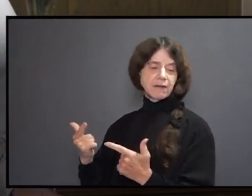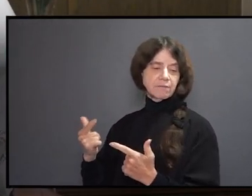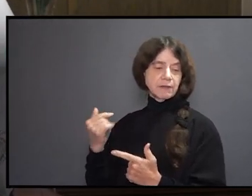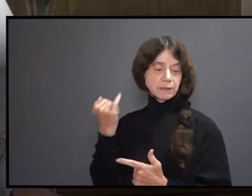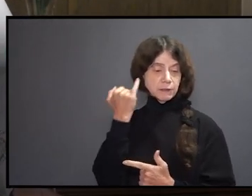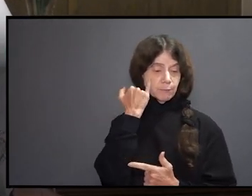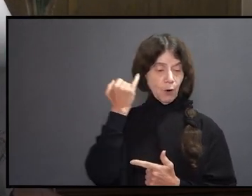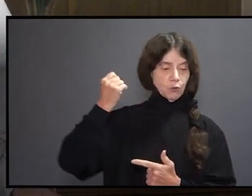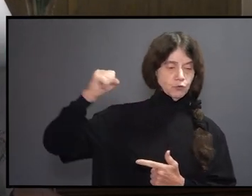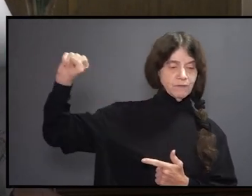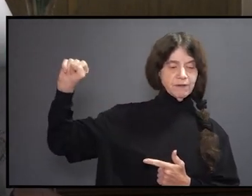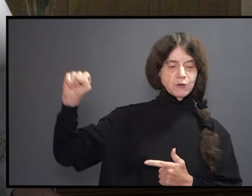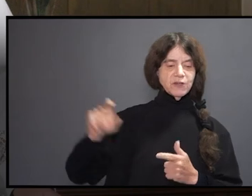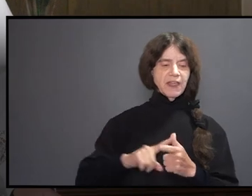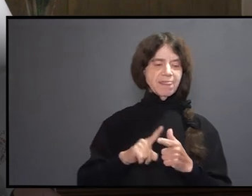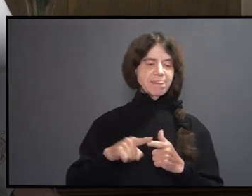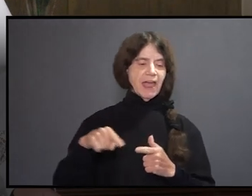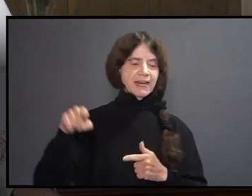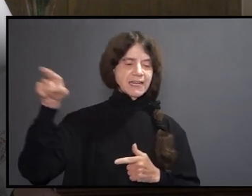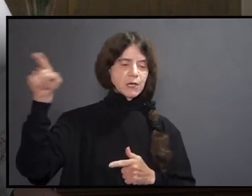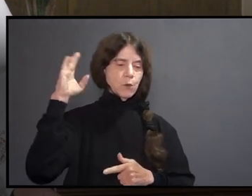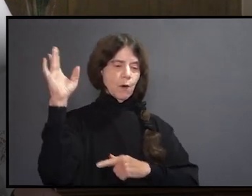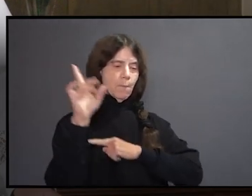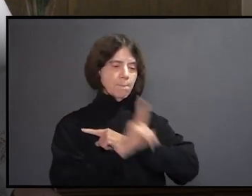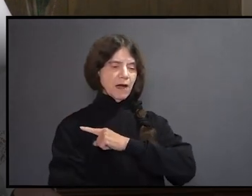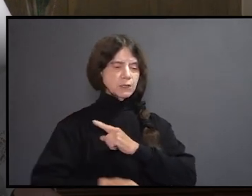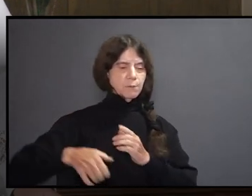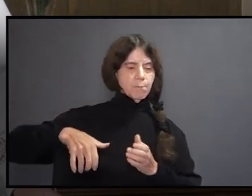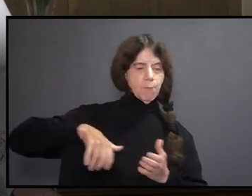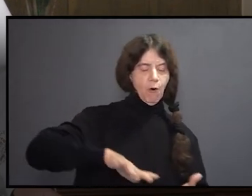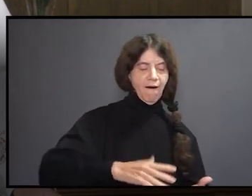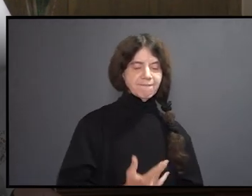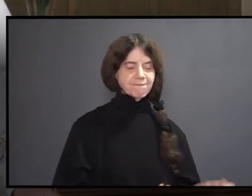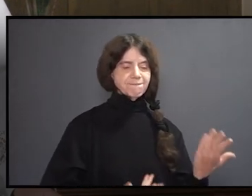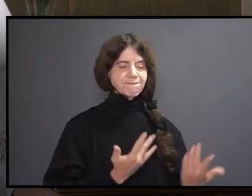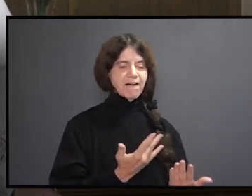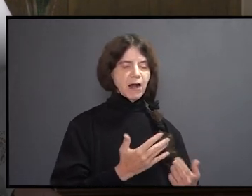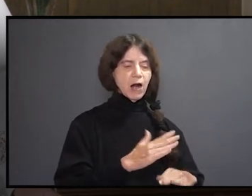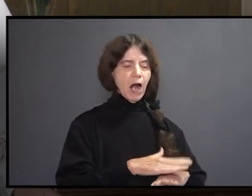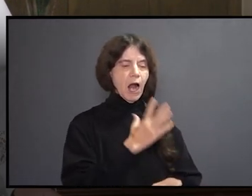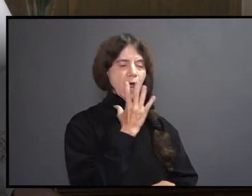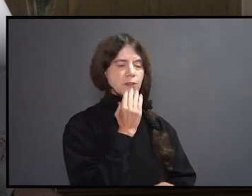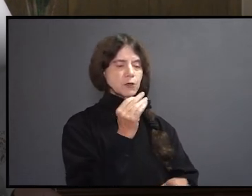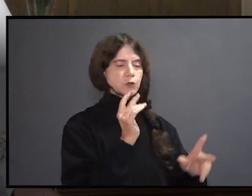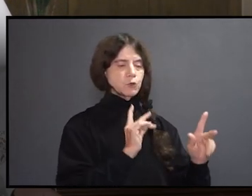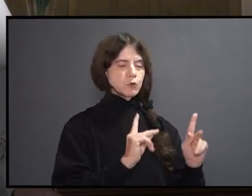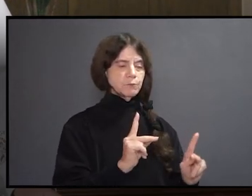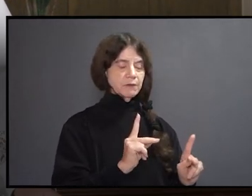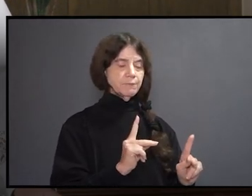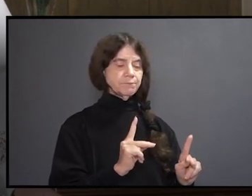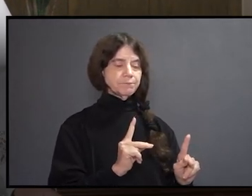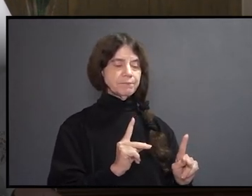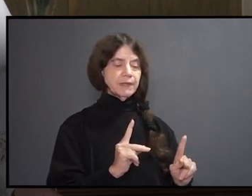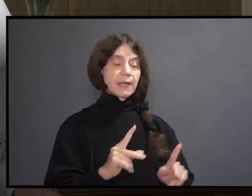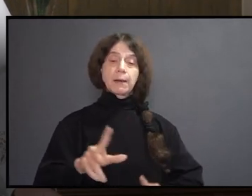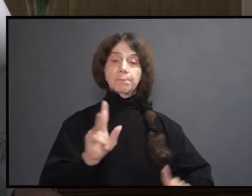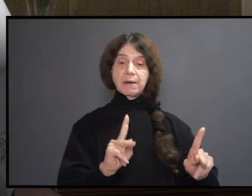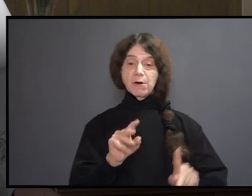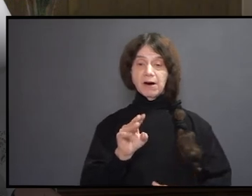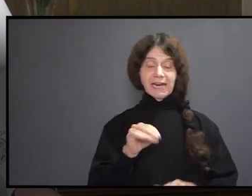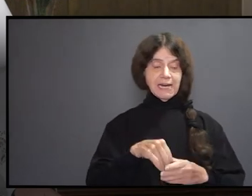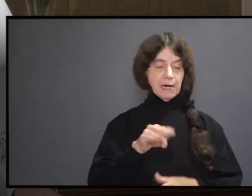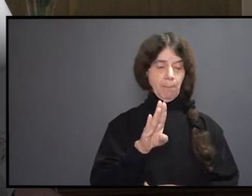live, lest he break out like fire in the house of Joseph, and it devour, with none to quench it for